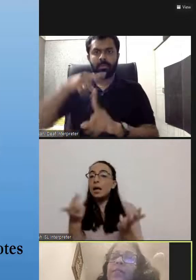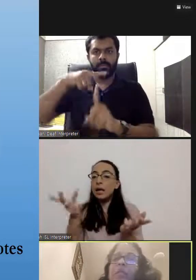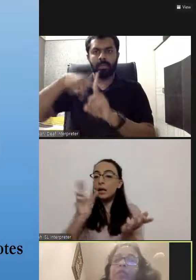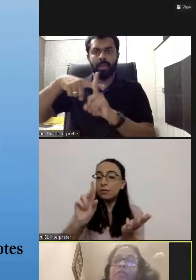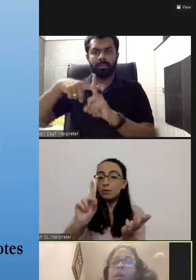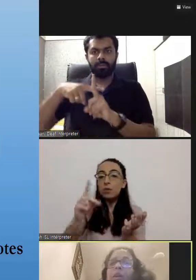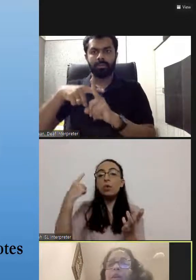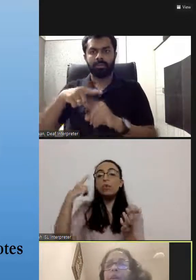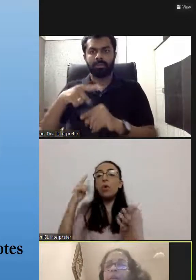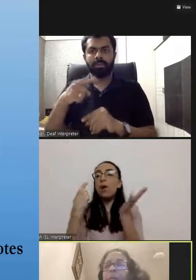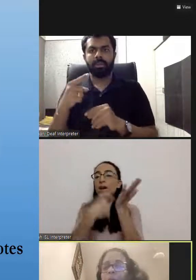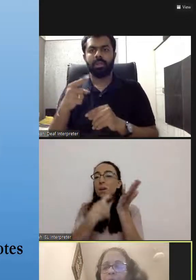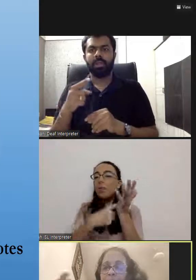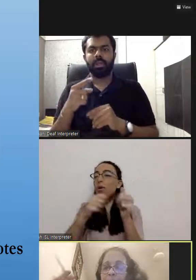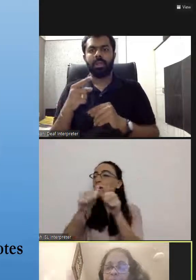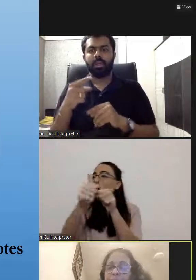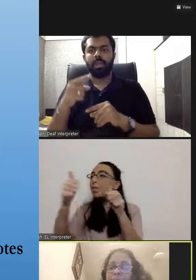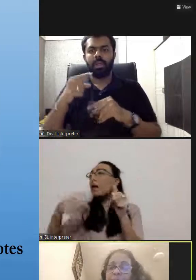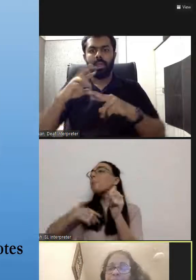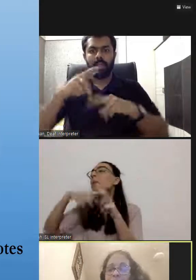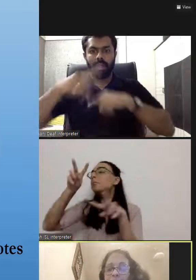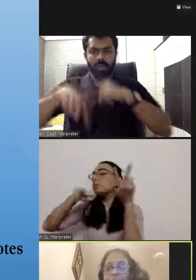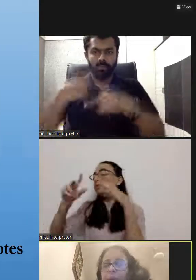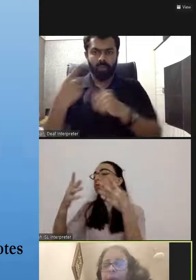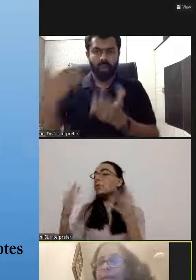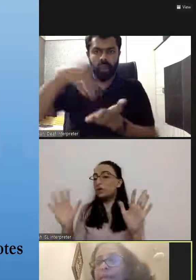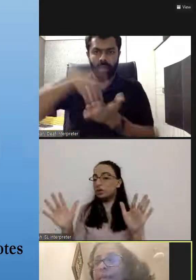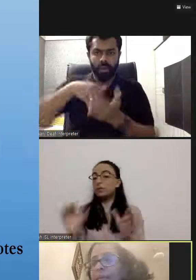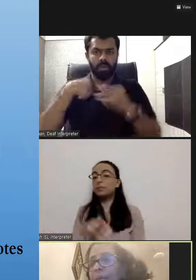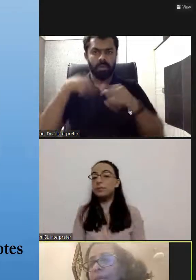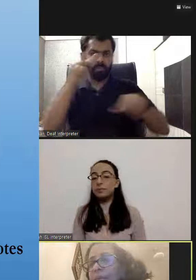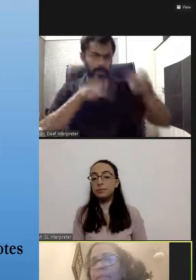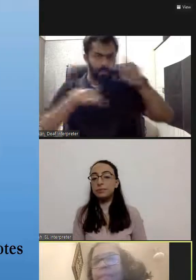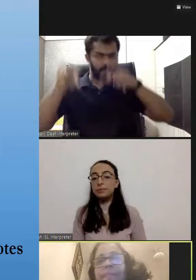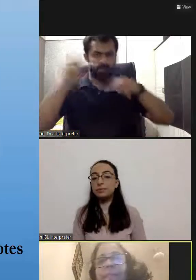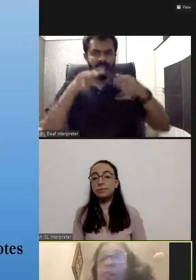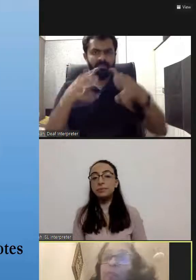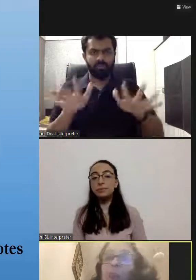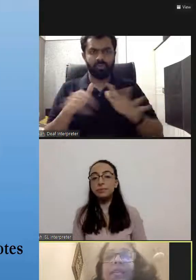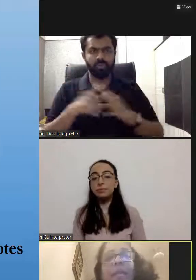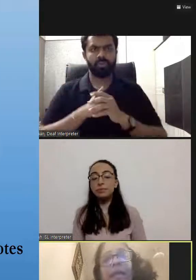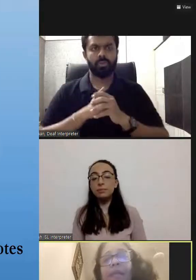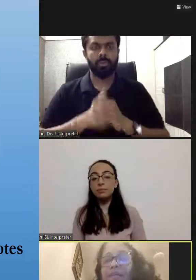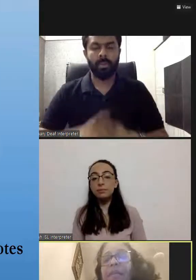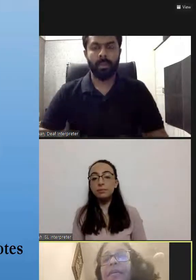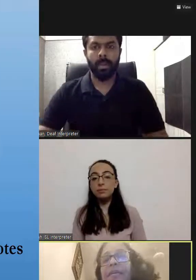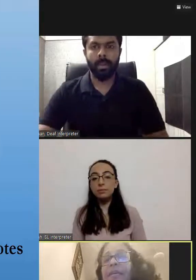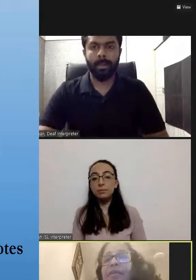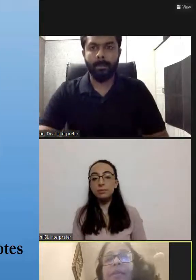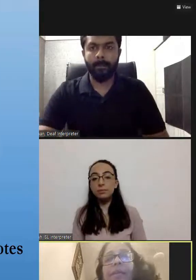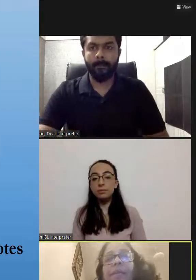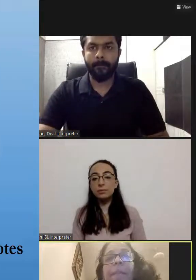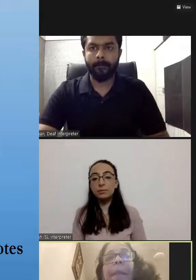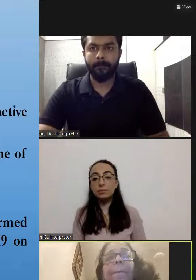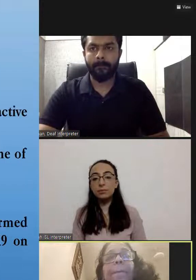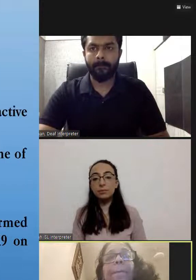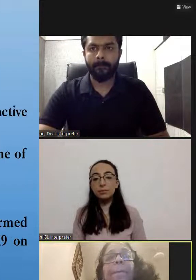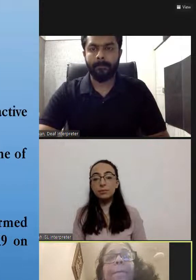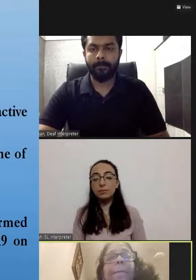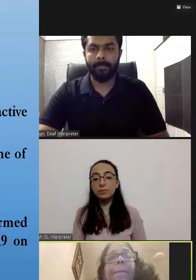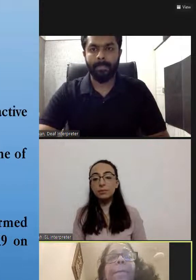contemporary reports on poverty. Next slide, please. Of poverty and disability, actually.